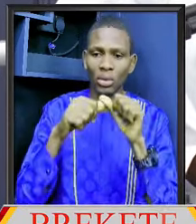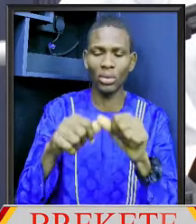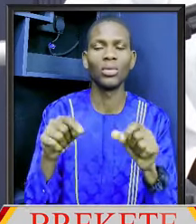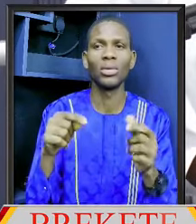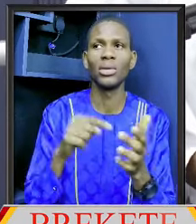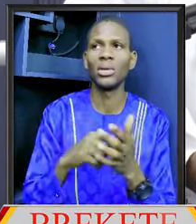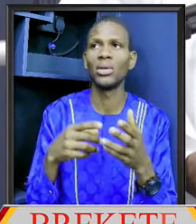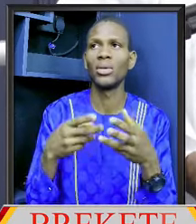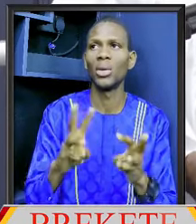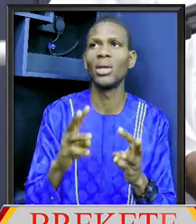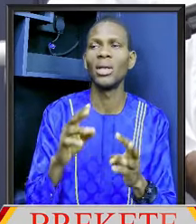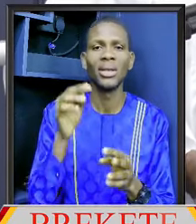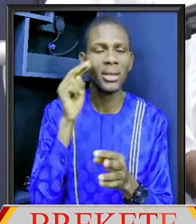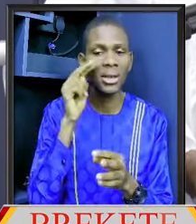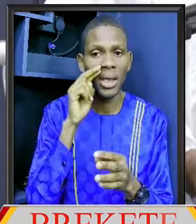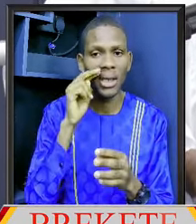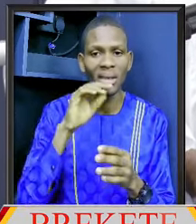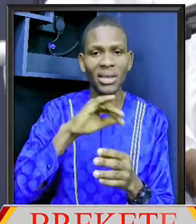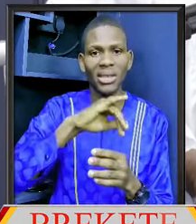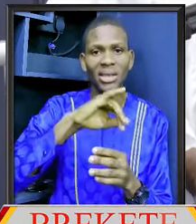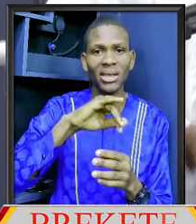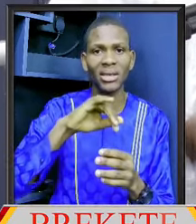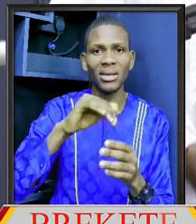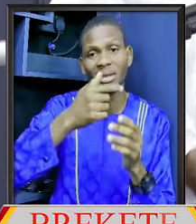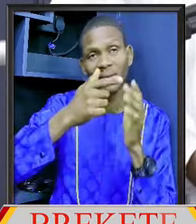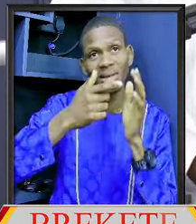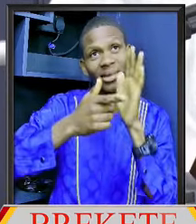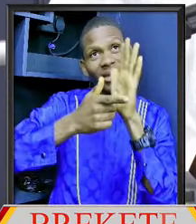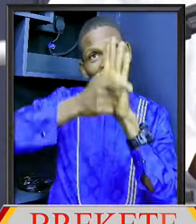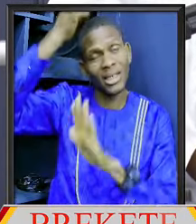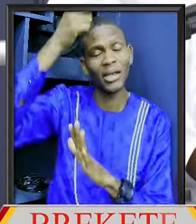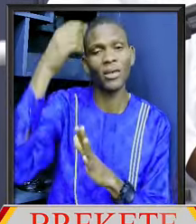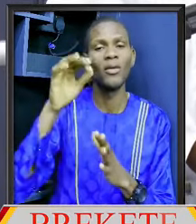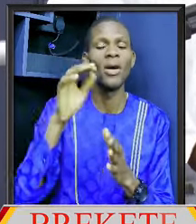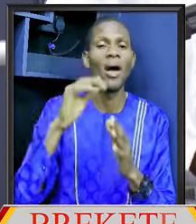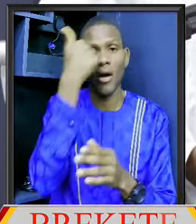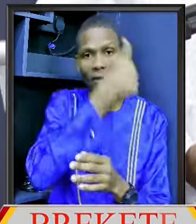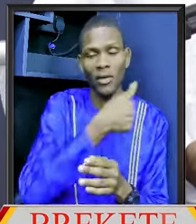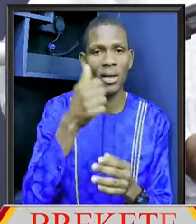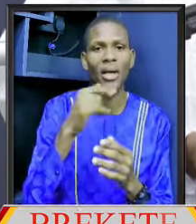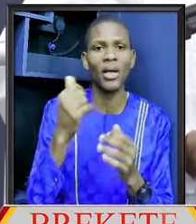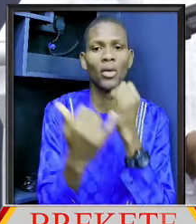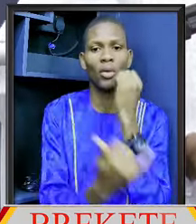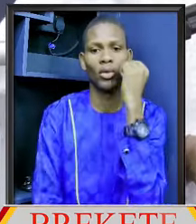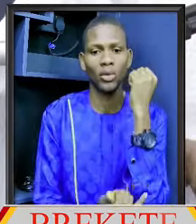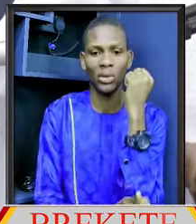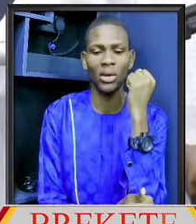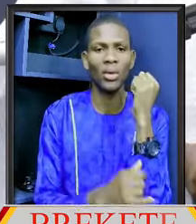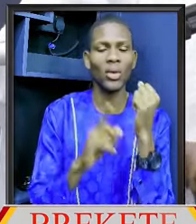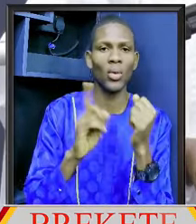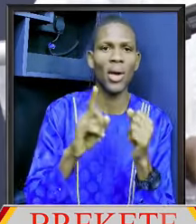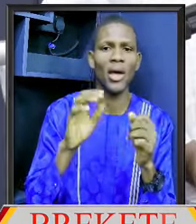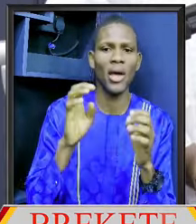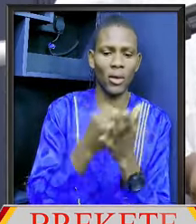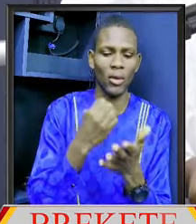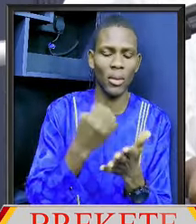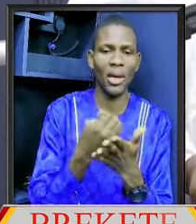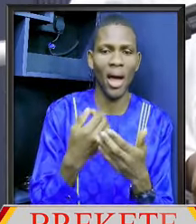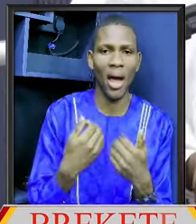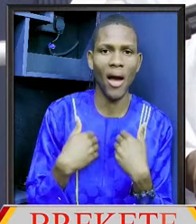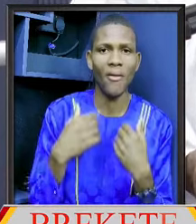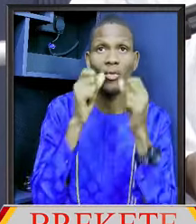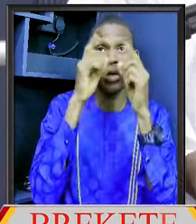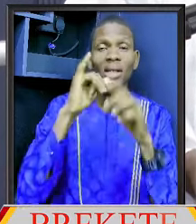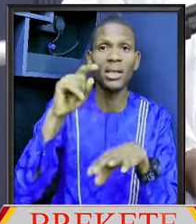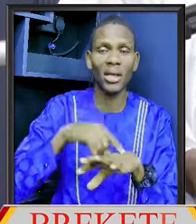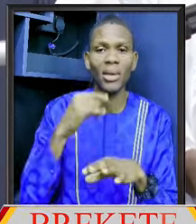Nigeria, giant of Africa. A country where the economy has waking time and sleeping